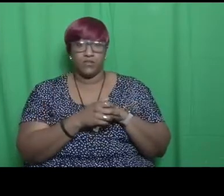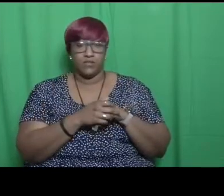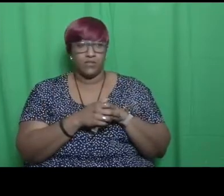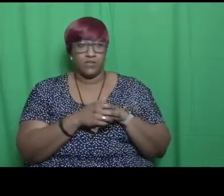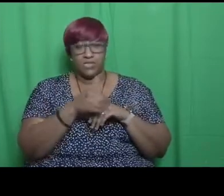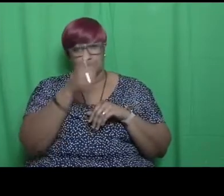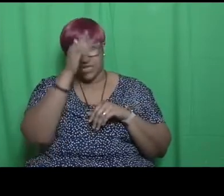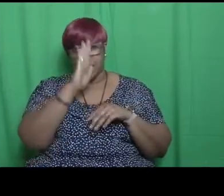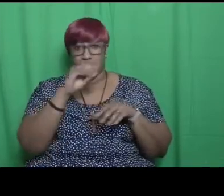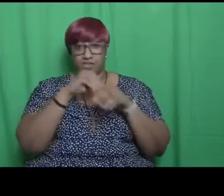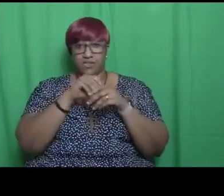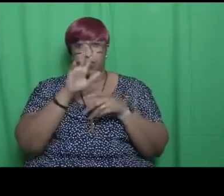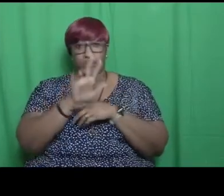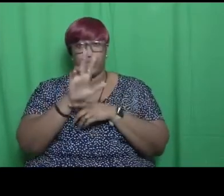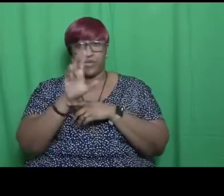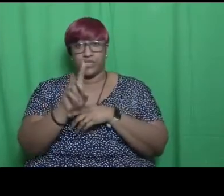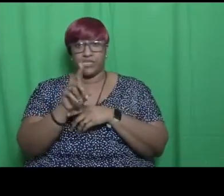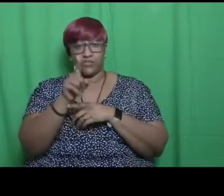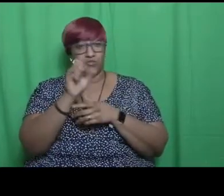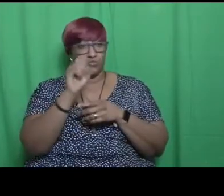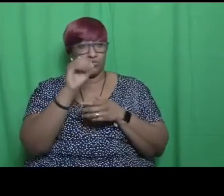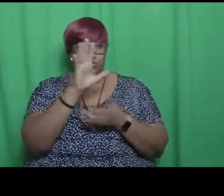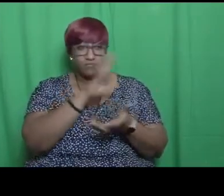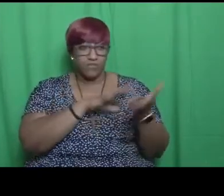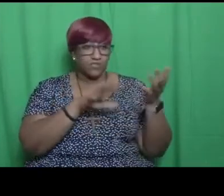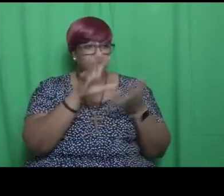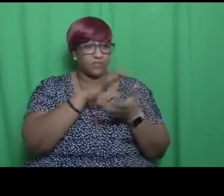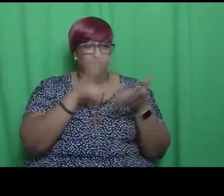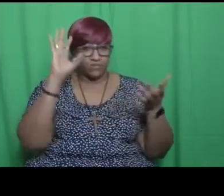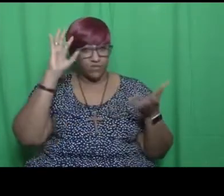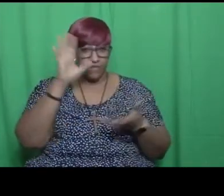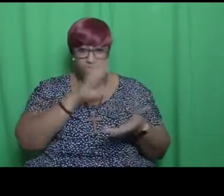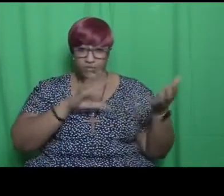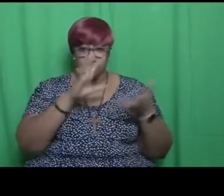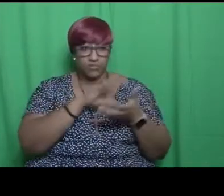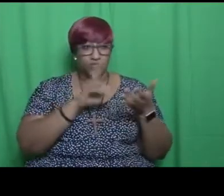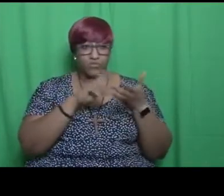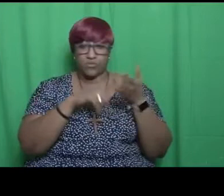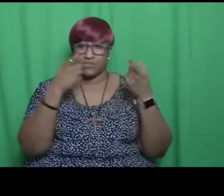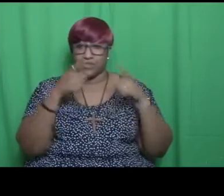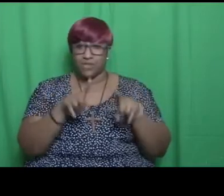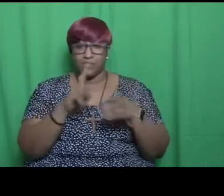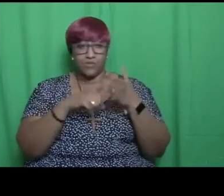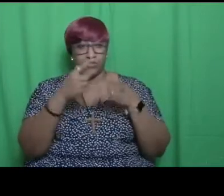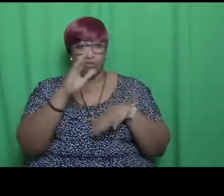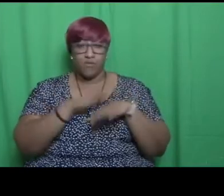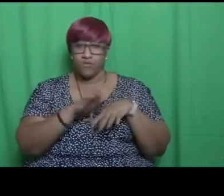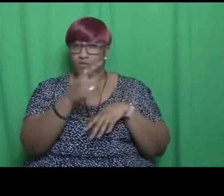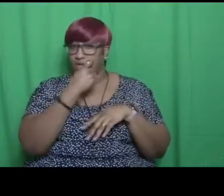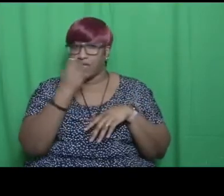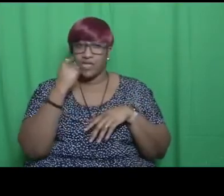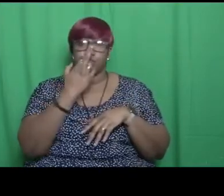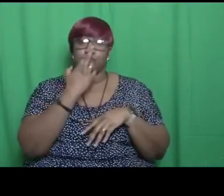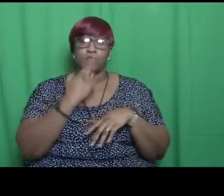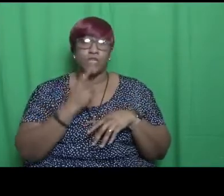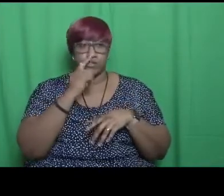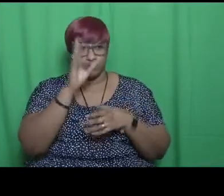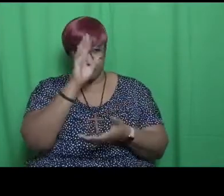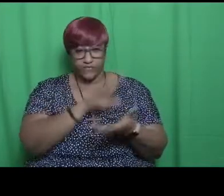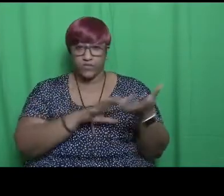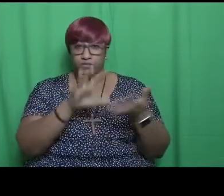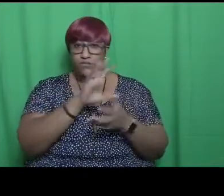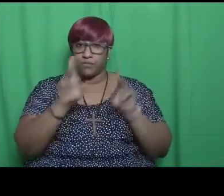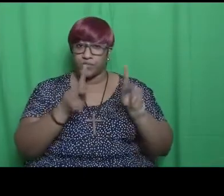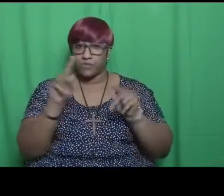God in 3D. When you so jacked up, you so confused, you don't know what's going on, your eyes are red, you confused, folk